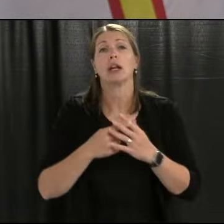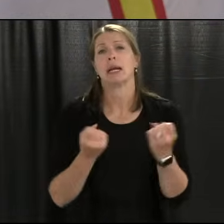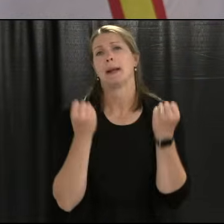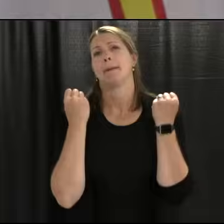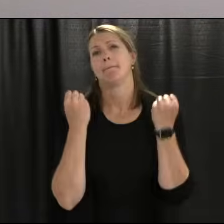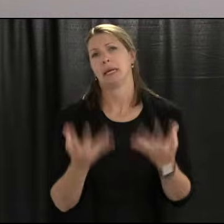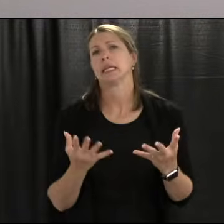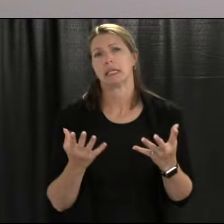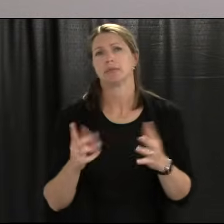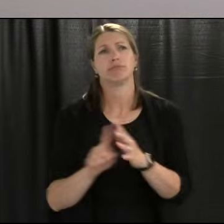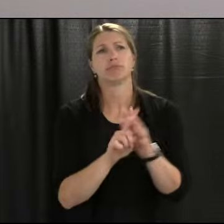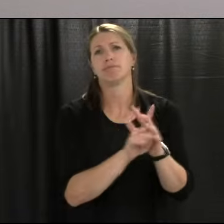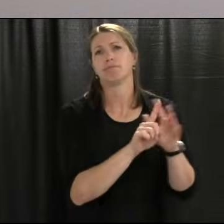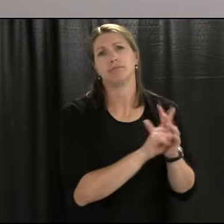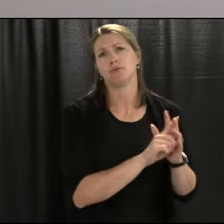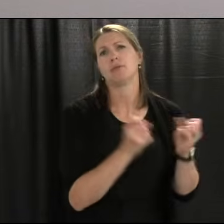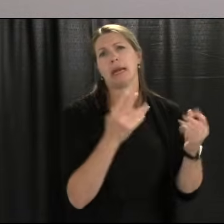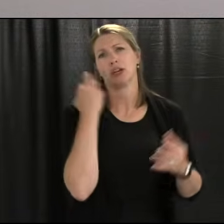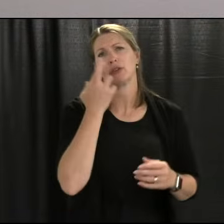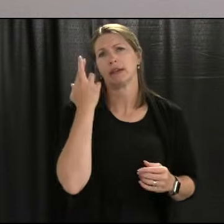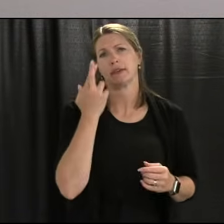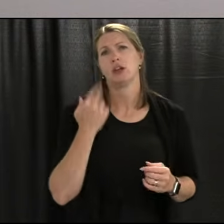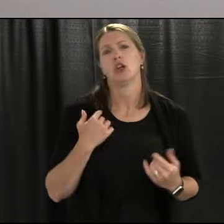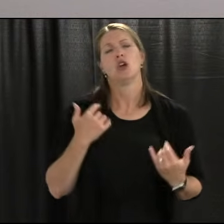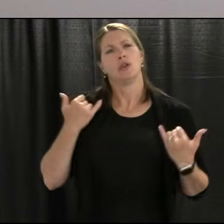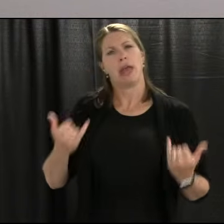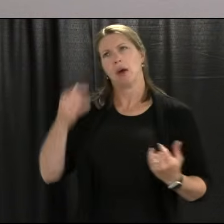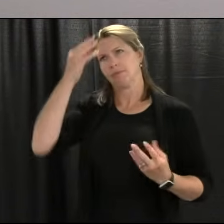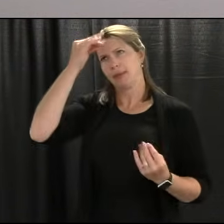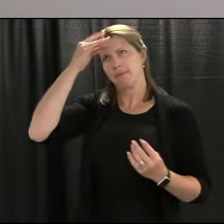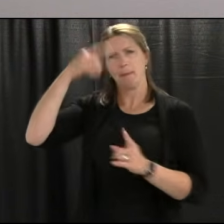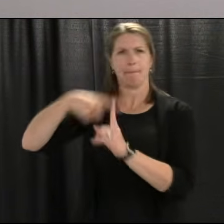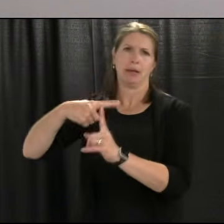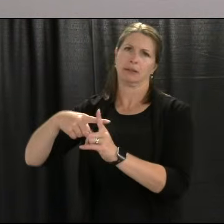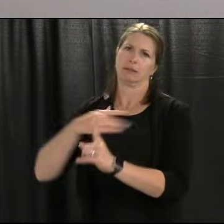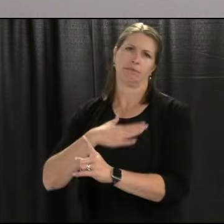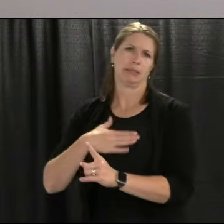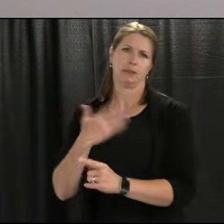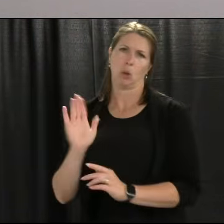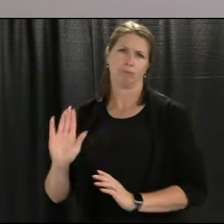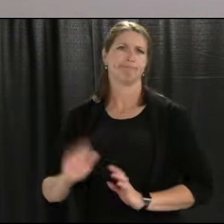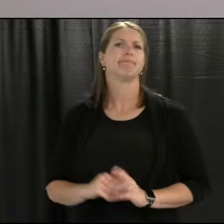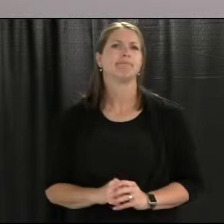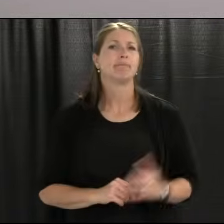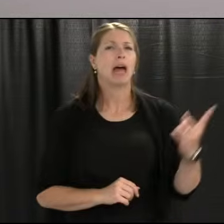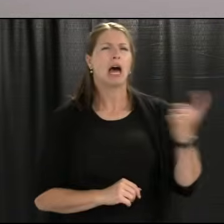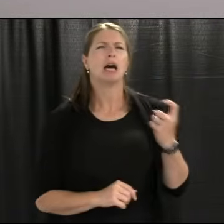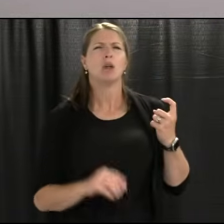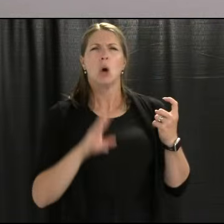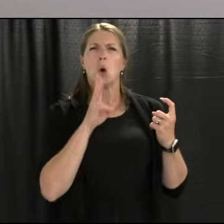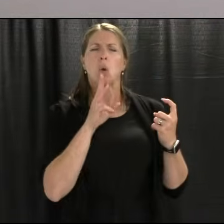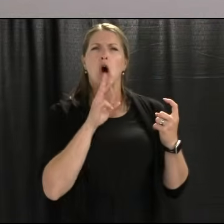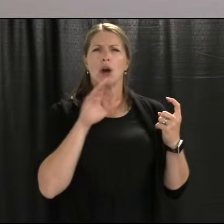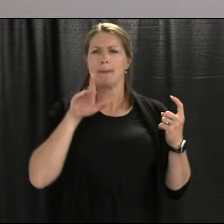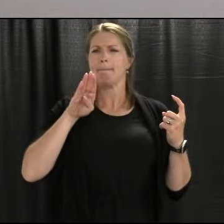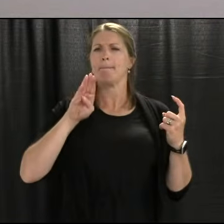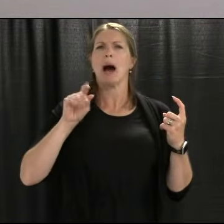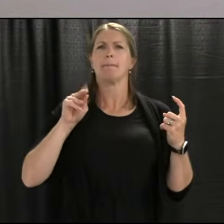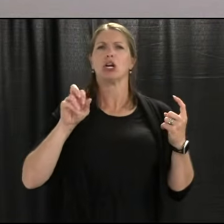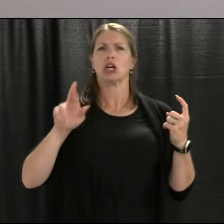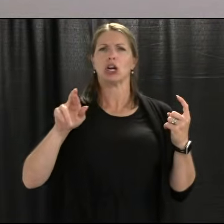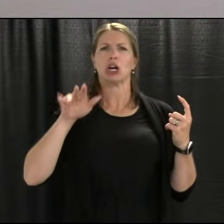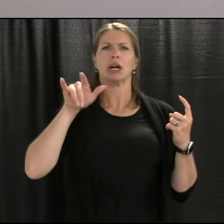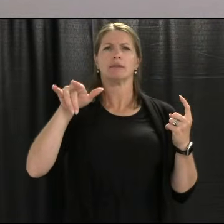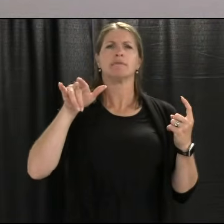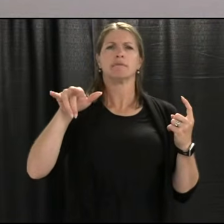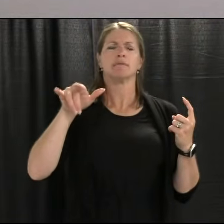in everybody right now. When you're trying to procure helicopters, water bombers, how can you explain what that's like given the demand, because there are so